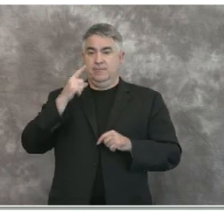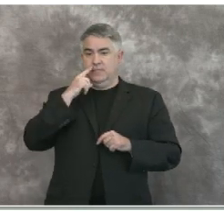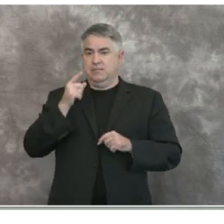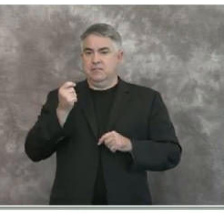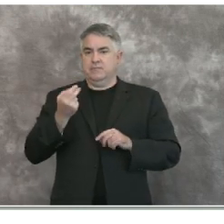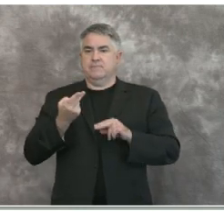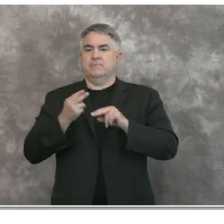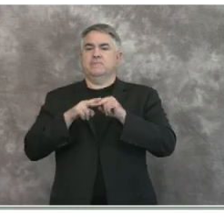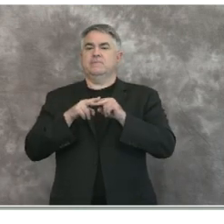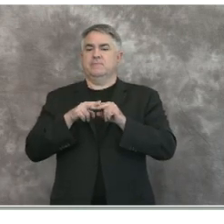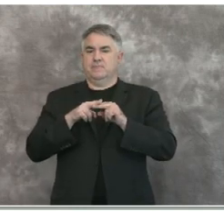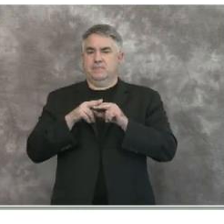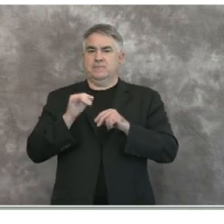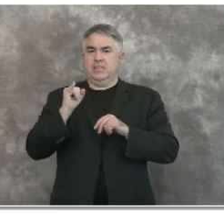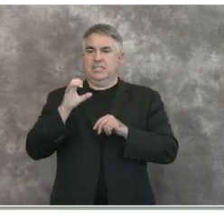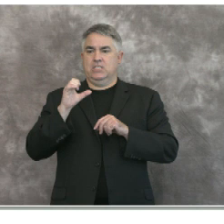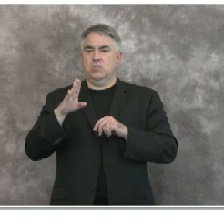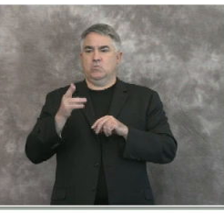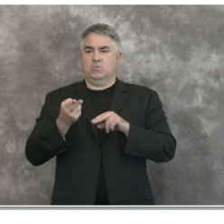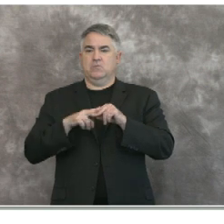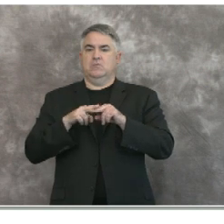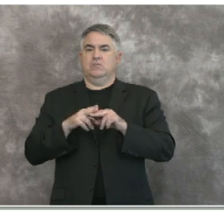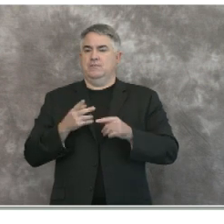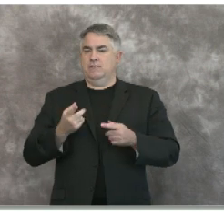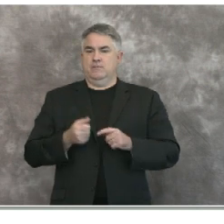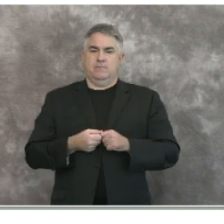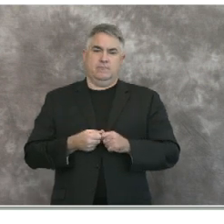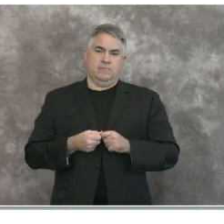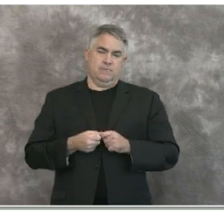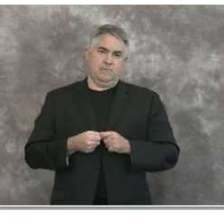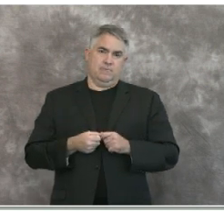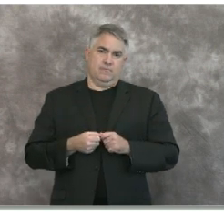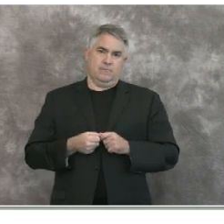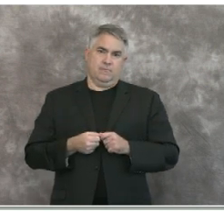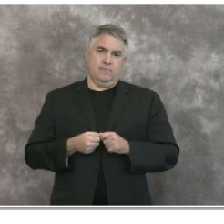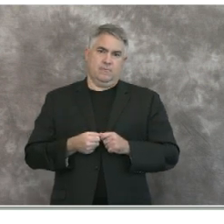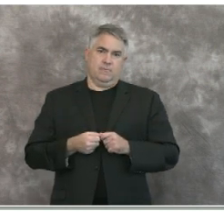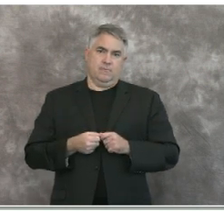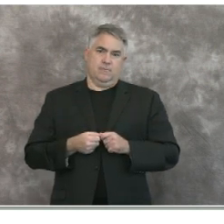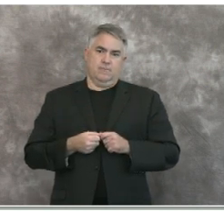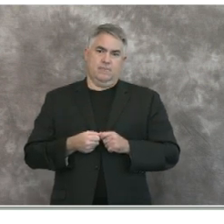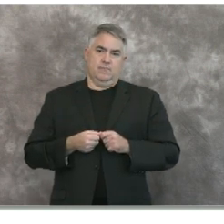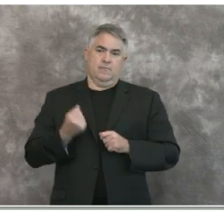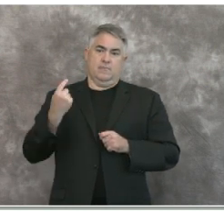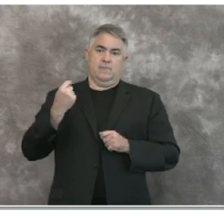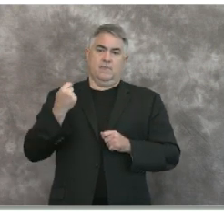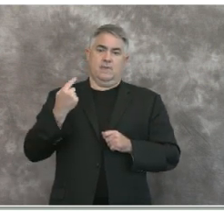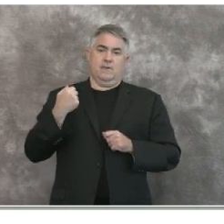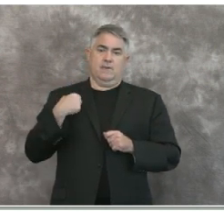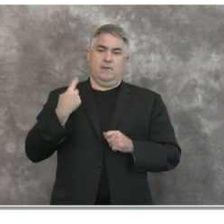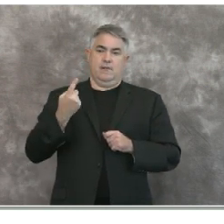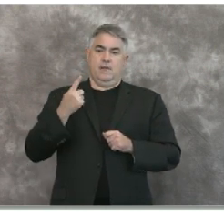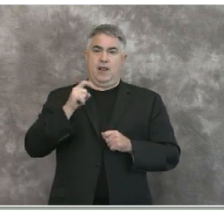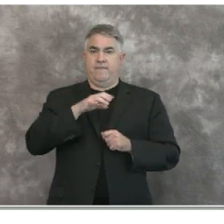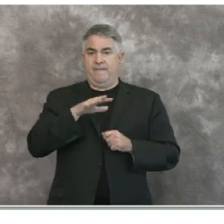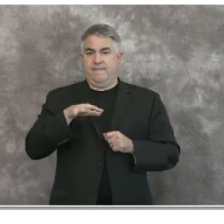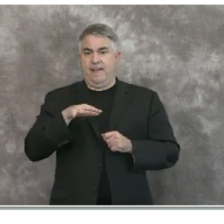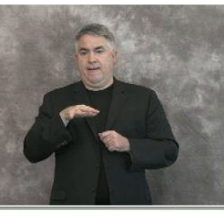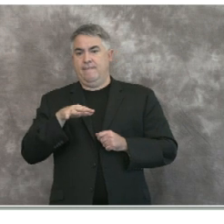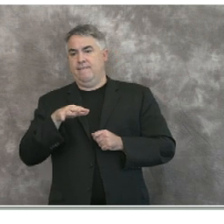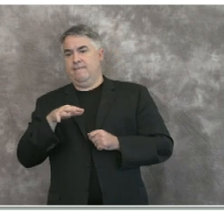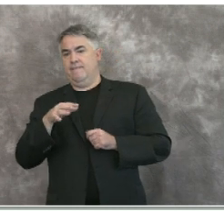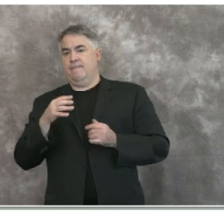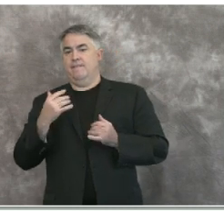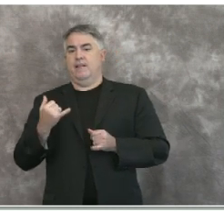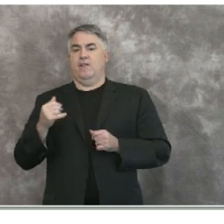ICU utilization for COVID. Again, just about where we were 5 days ago in terms of 155.